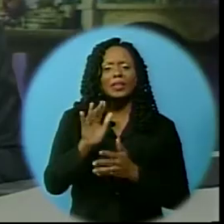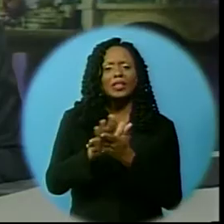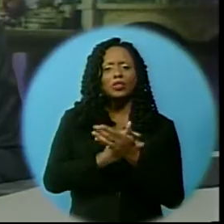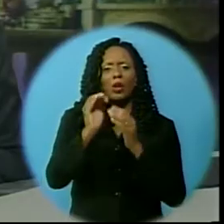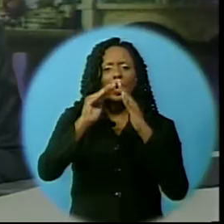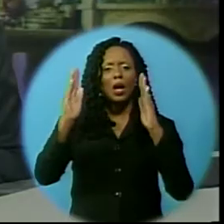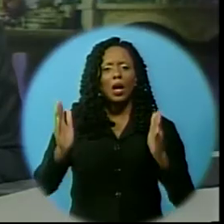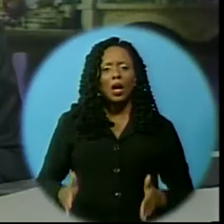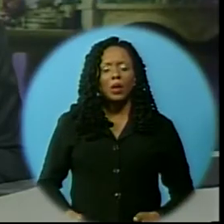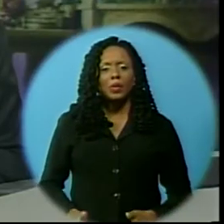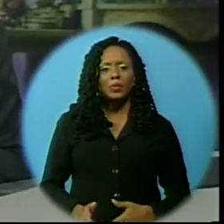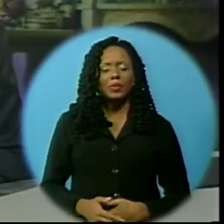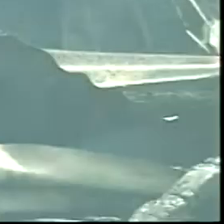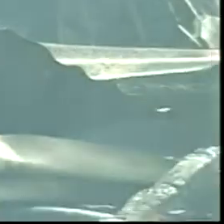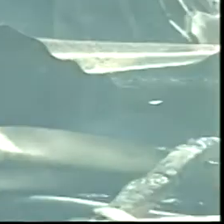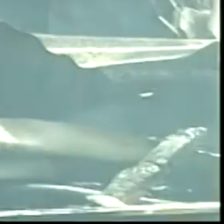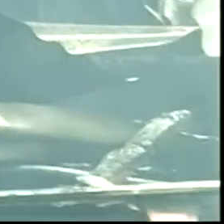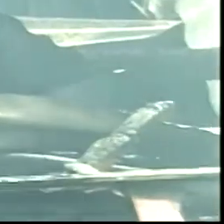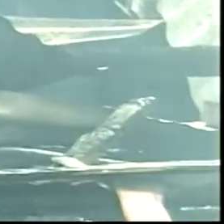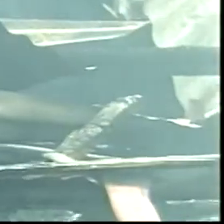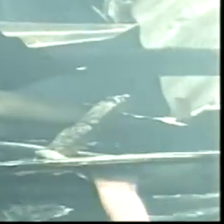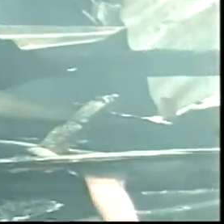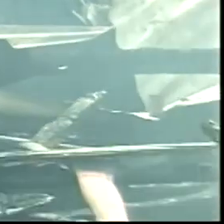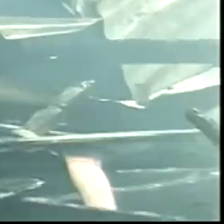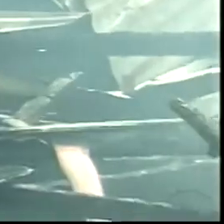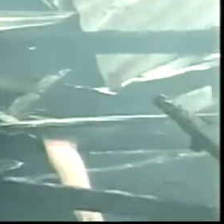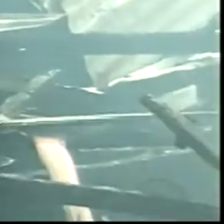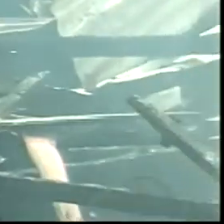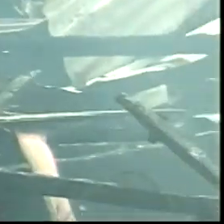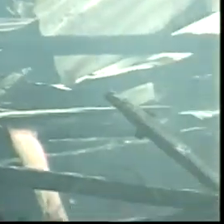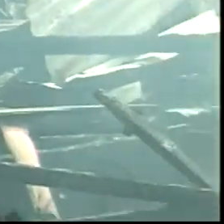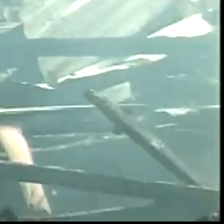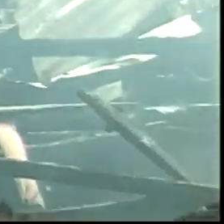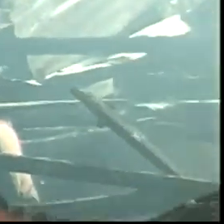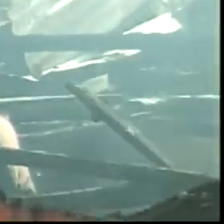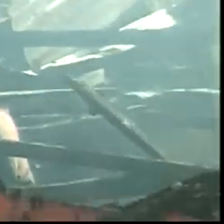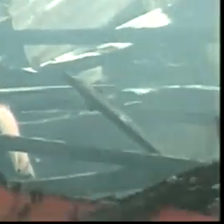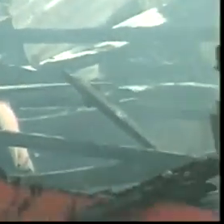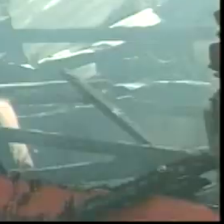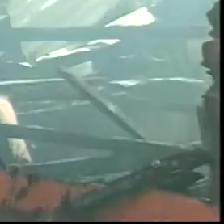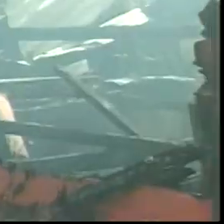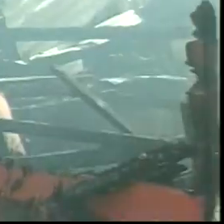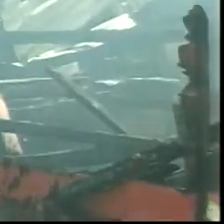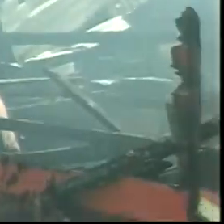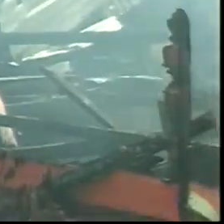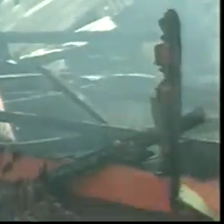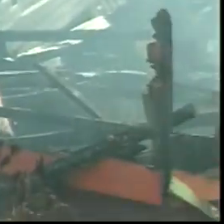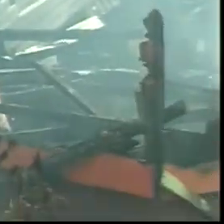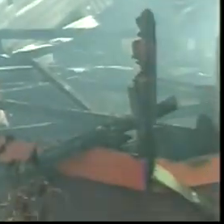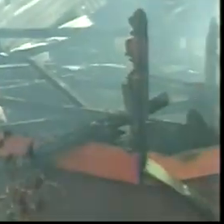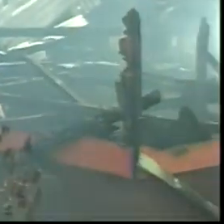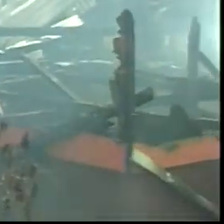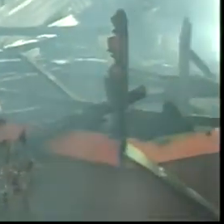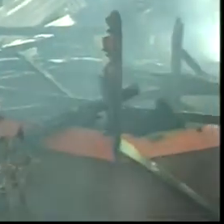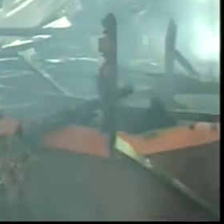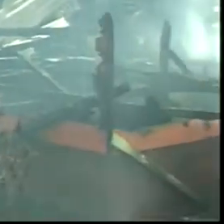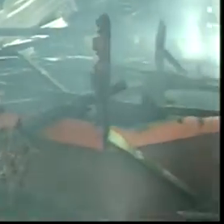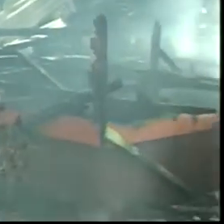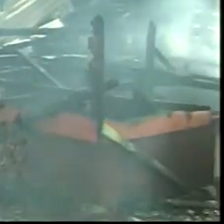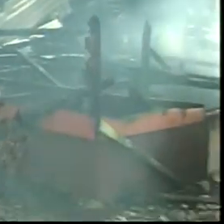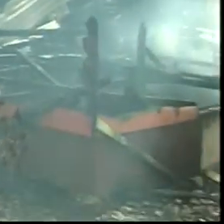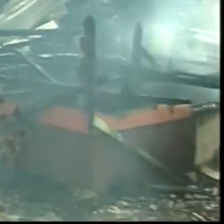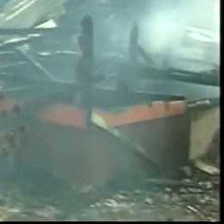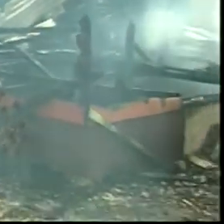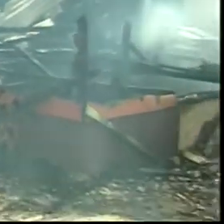John early this morning, destroying this single timber house in the process. Fire officials tell CBC News around 10 minutes to 3